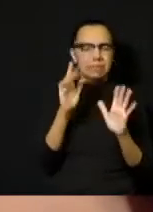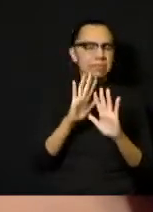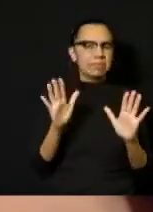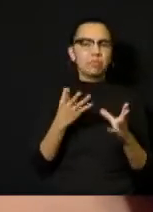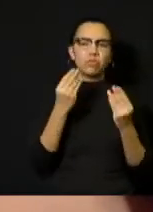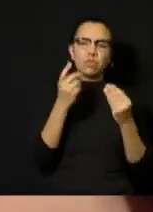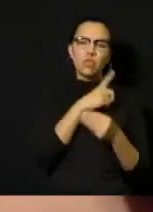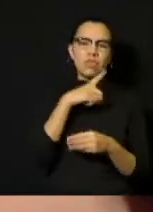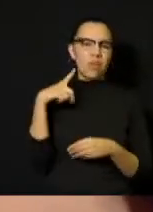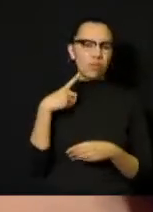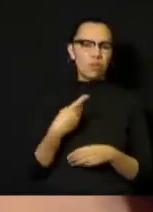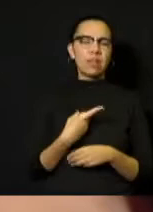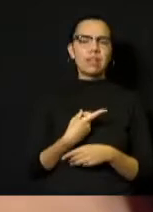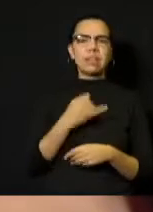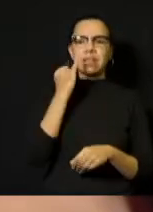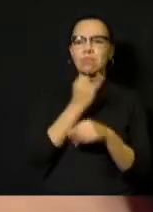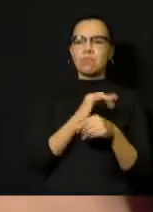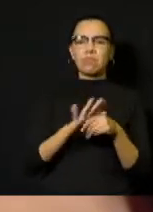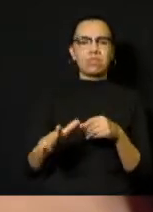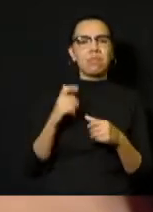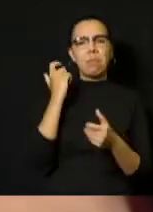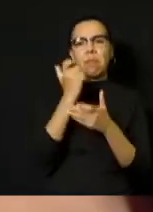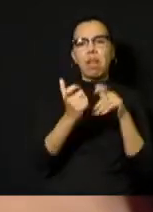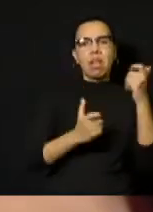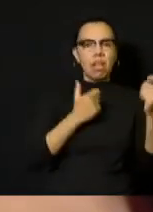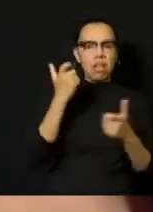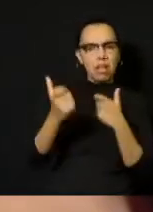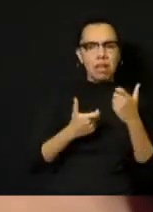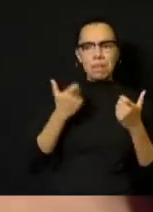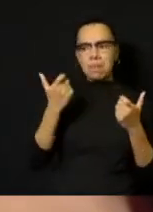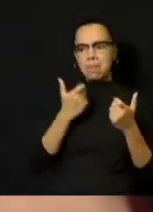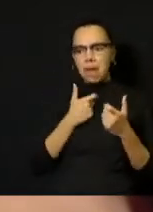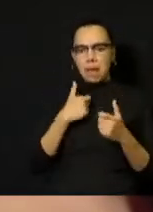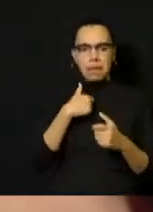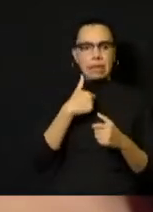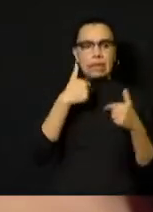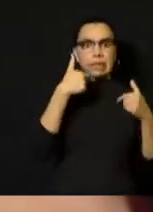pesos, thousands of dollars. It was unpayable with the